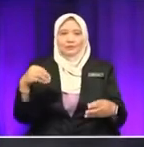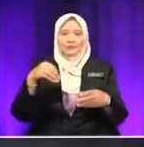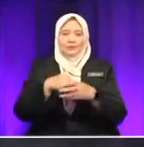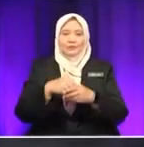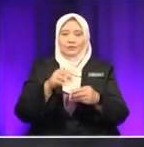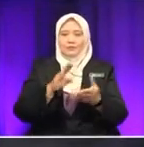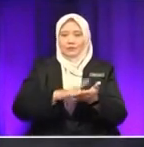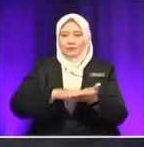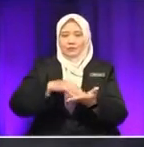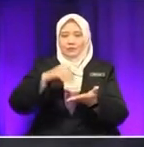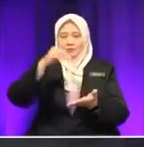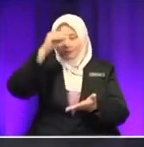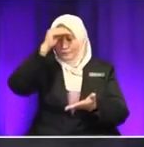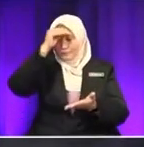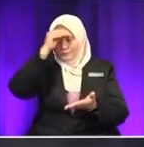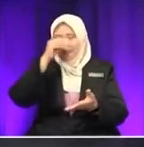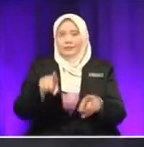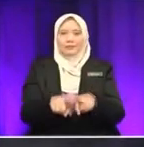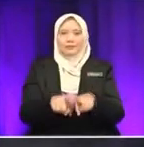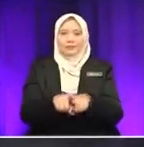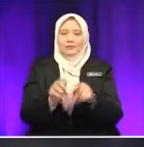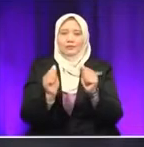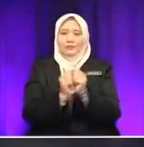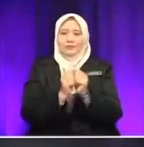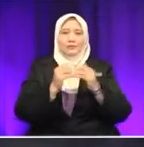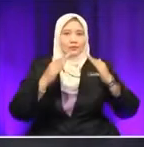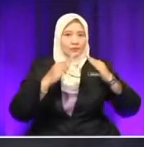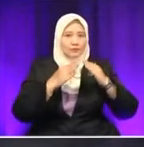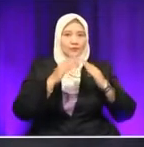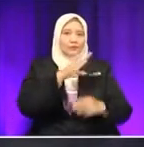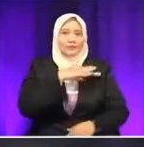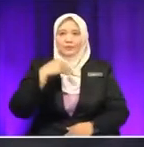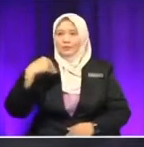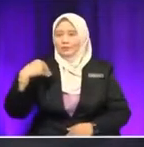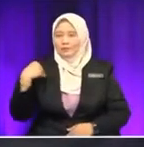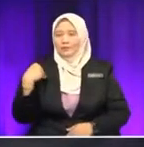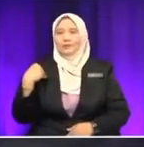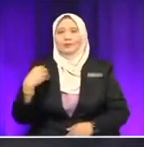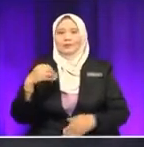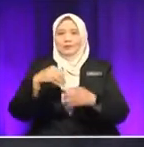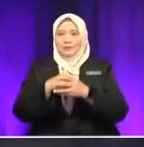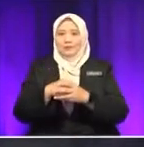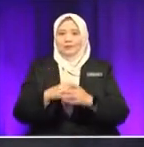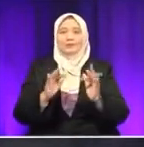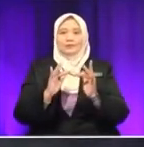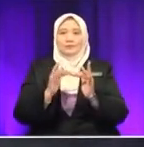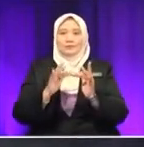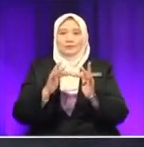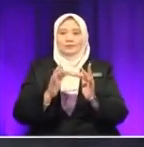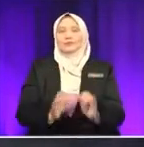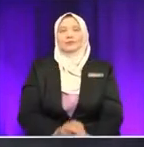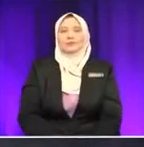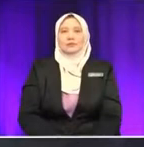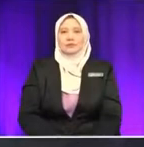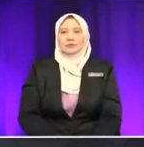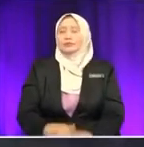be ready as well to learn together with the pupils here joining us through virtually. Right, teacher, for the first segment,